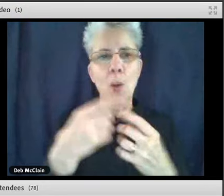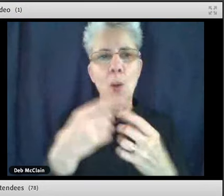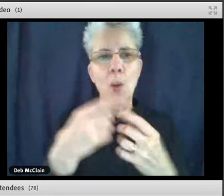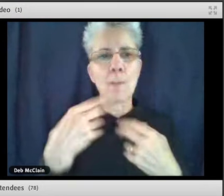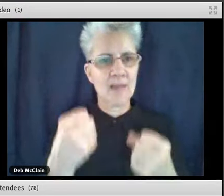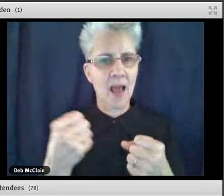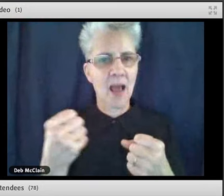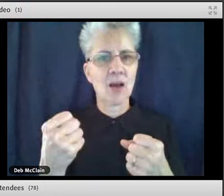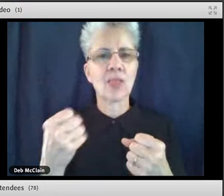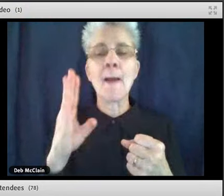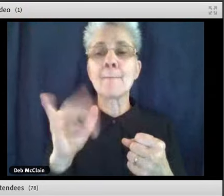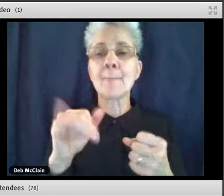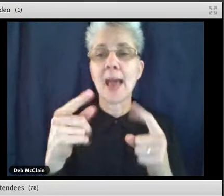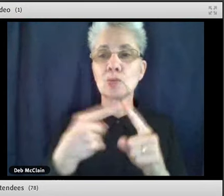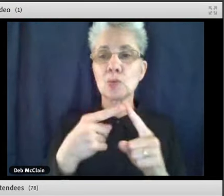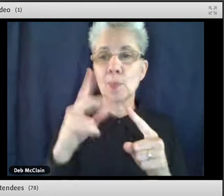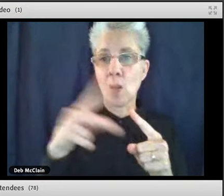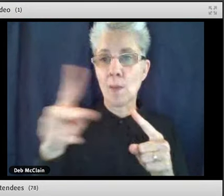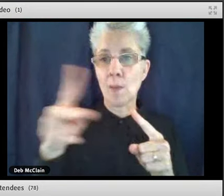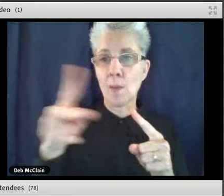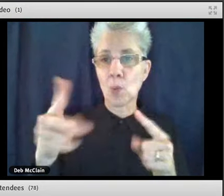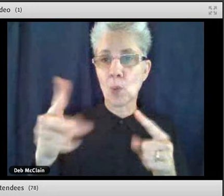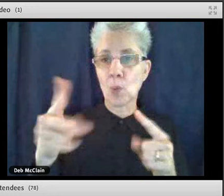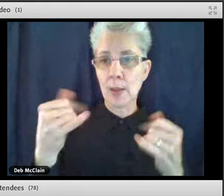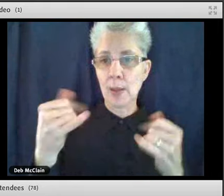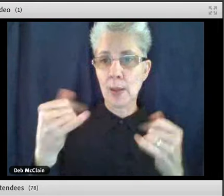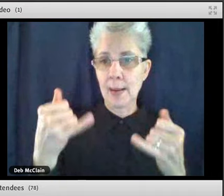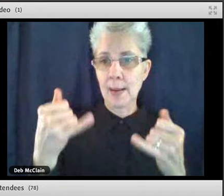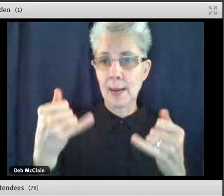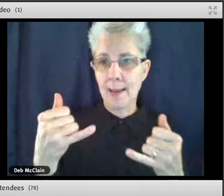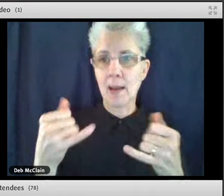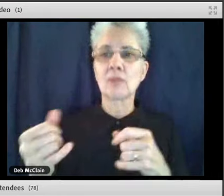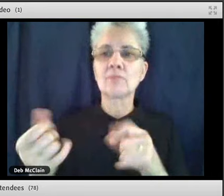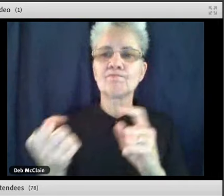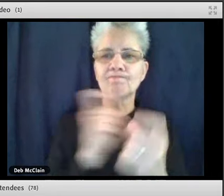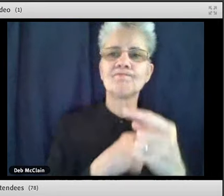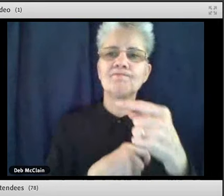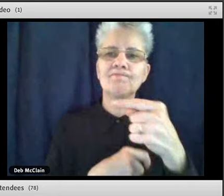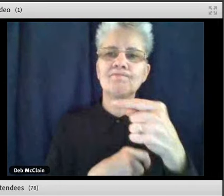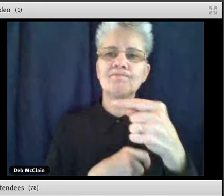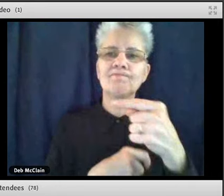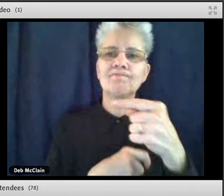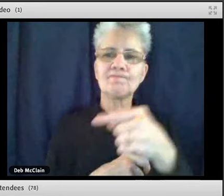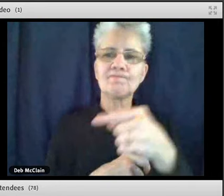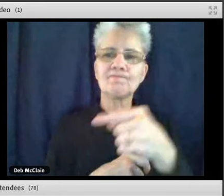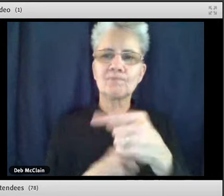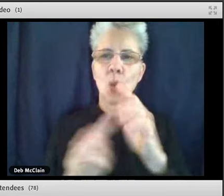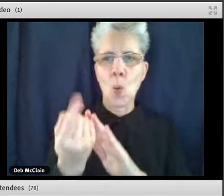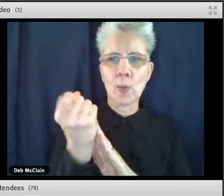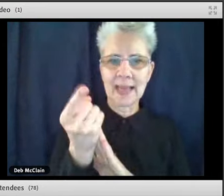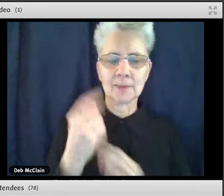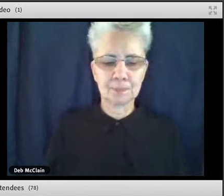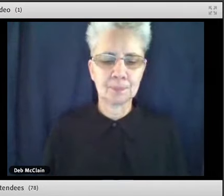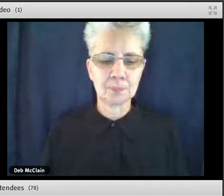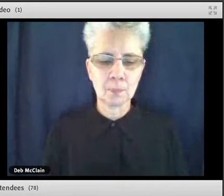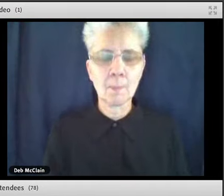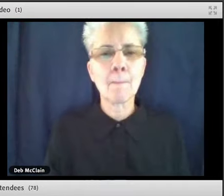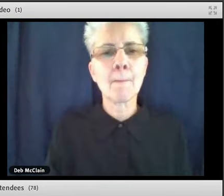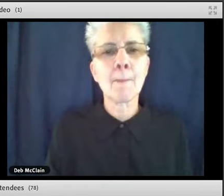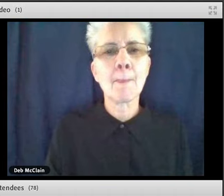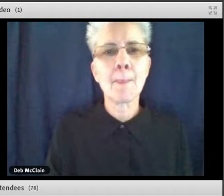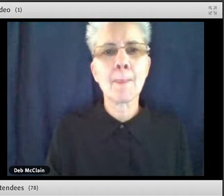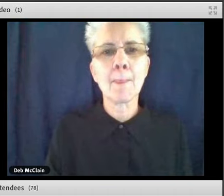Okay, so that's just, again, some information about coronavirus, where you can get the latest updates so you have the facts.